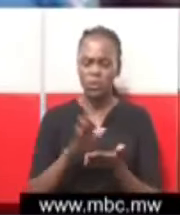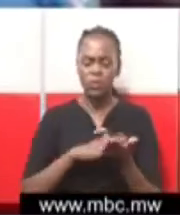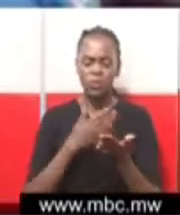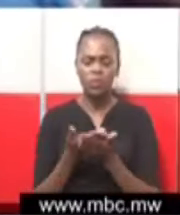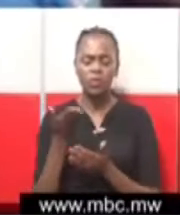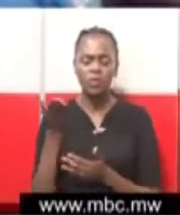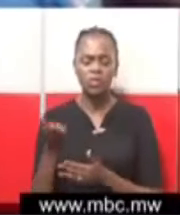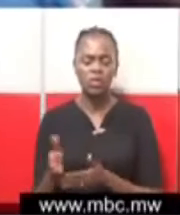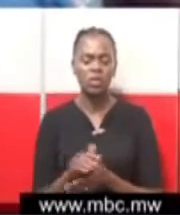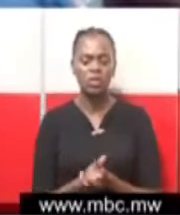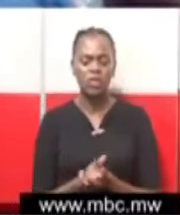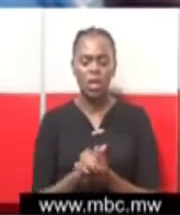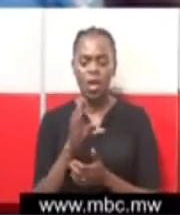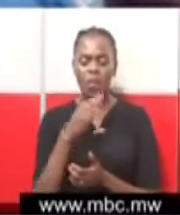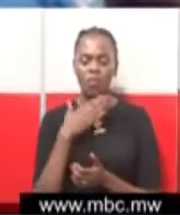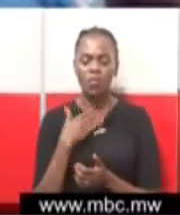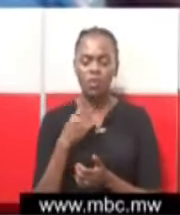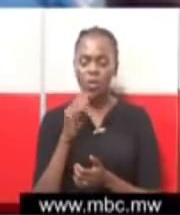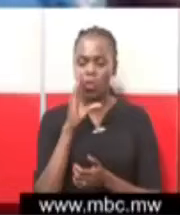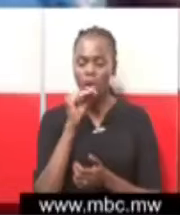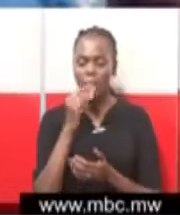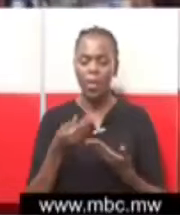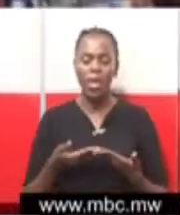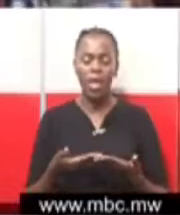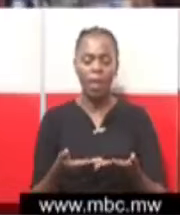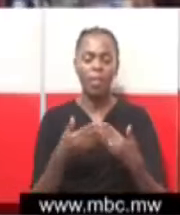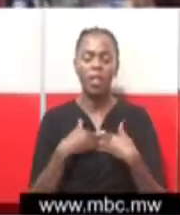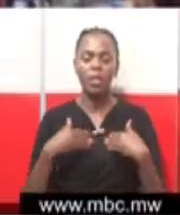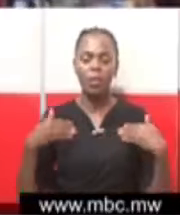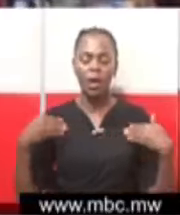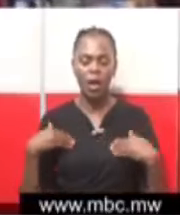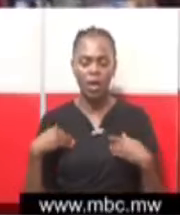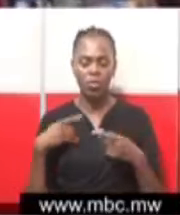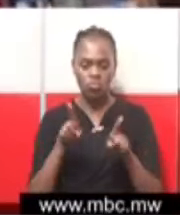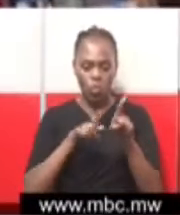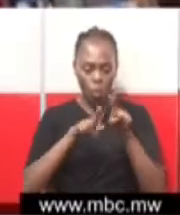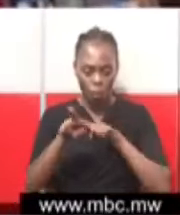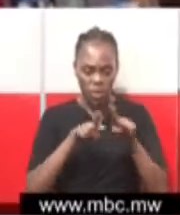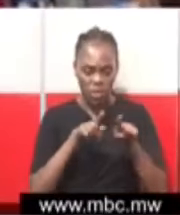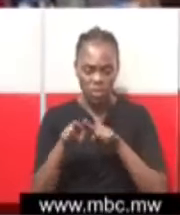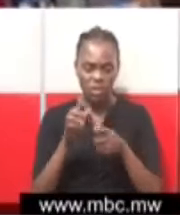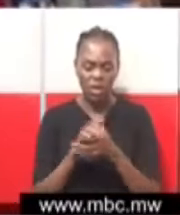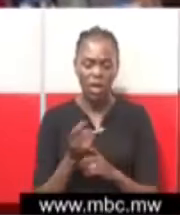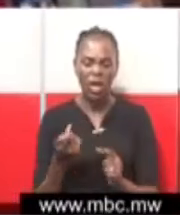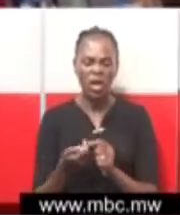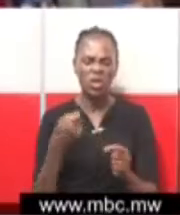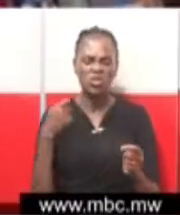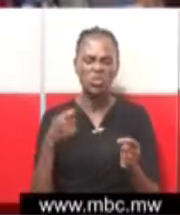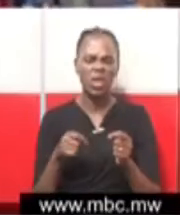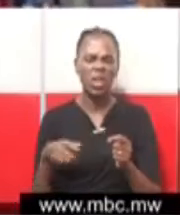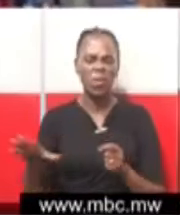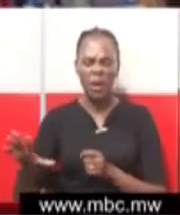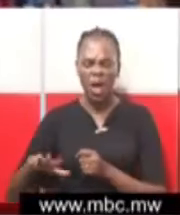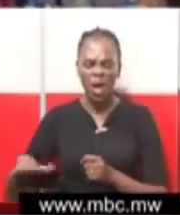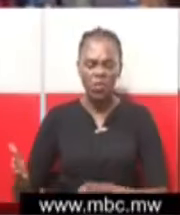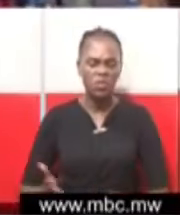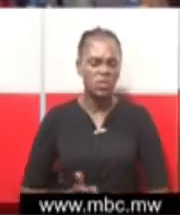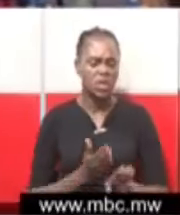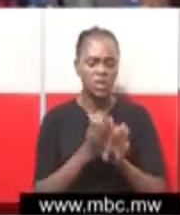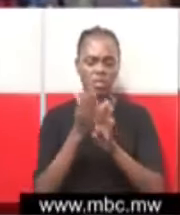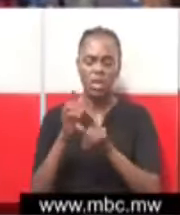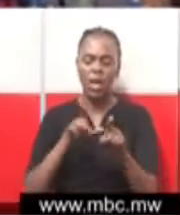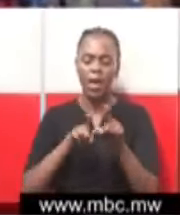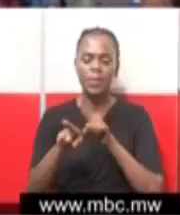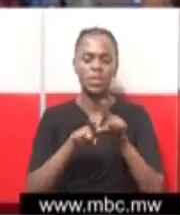expectation would be that the contestants can come from any other region to contest